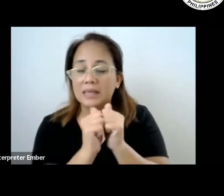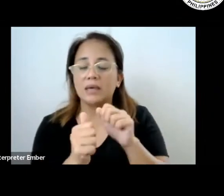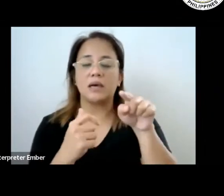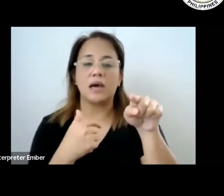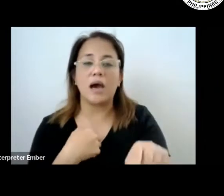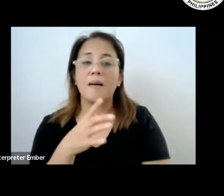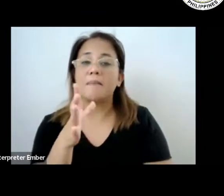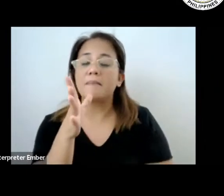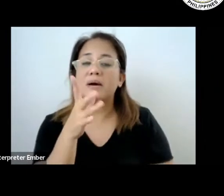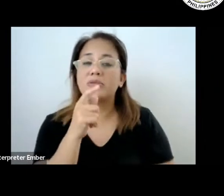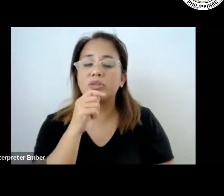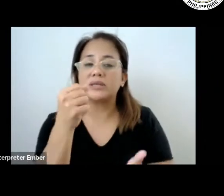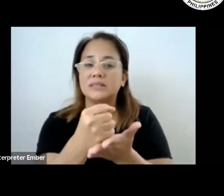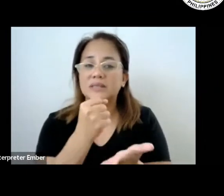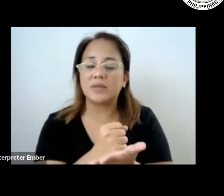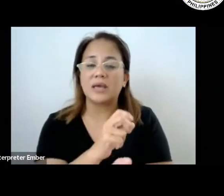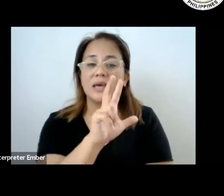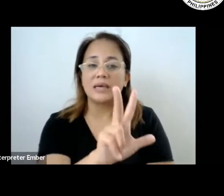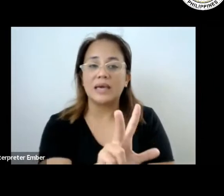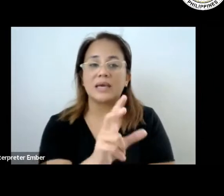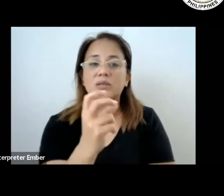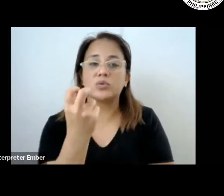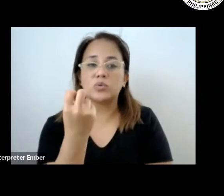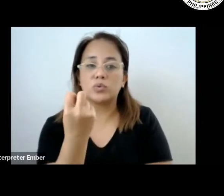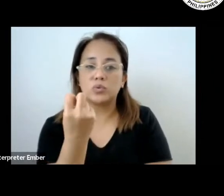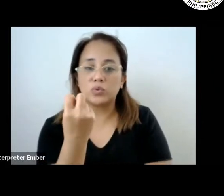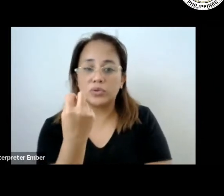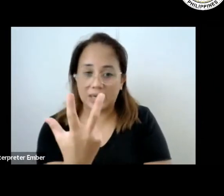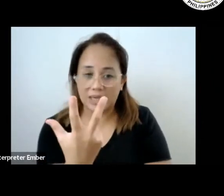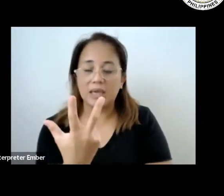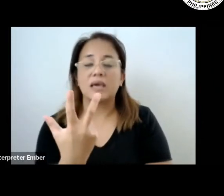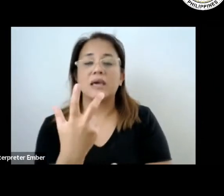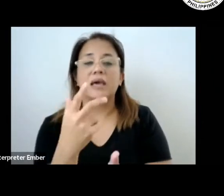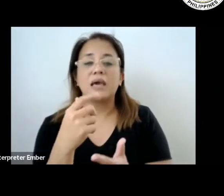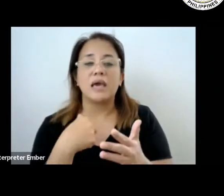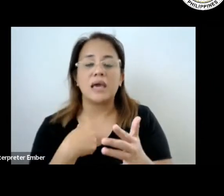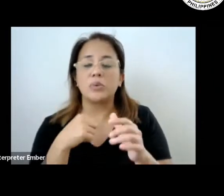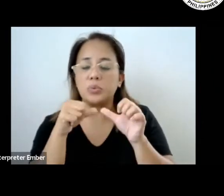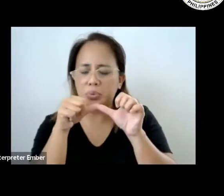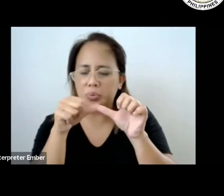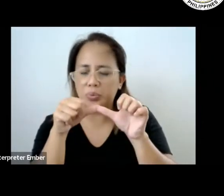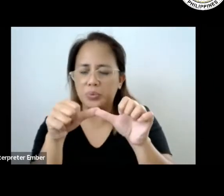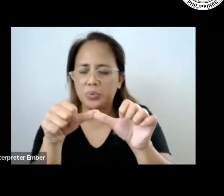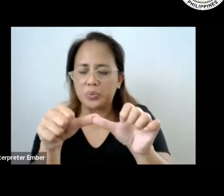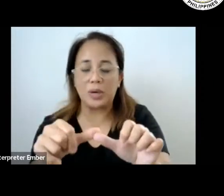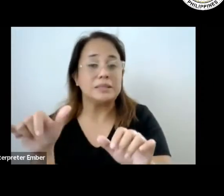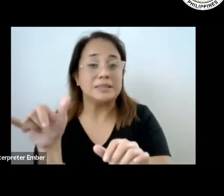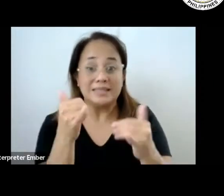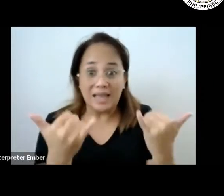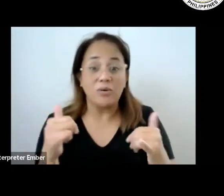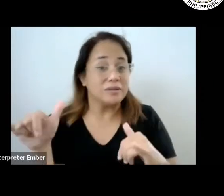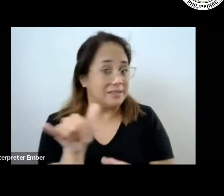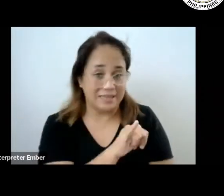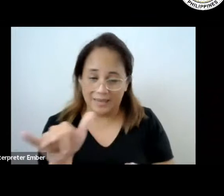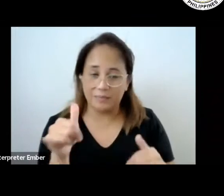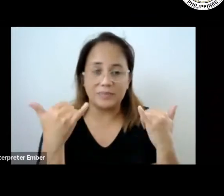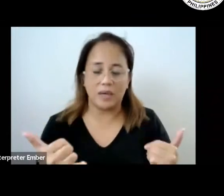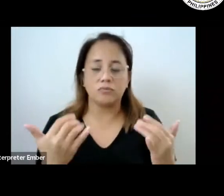tongue subject in K-3 shall continue as currently practiced.